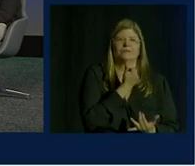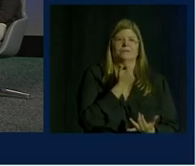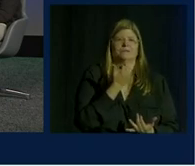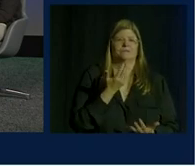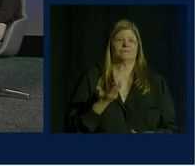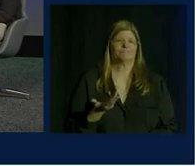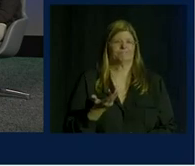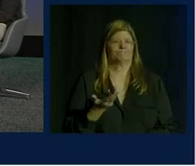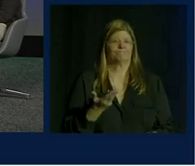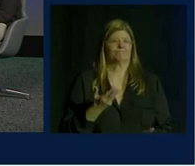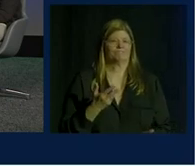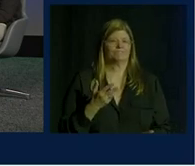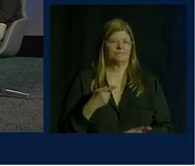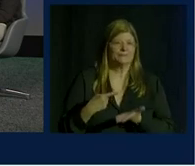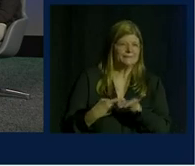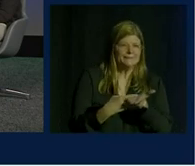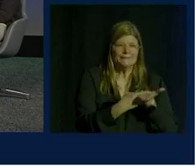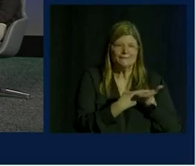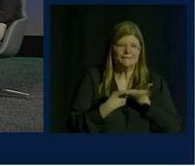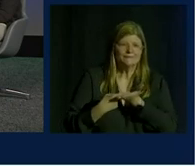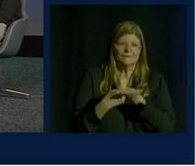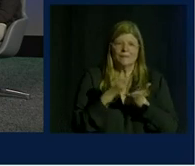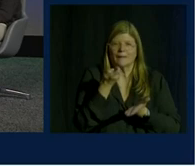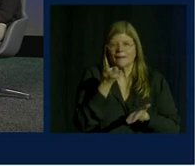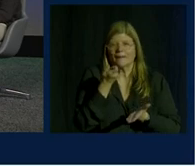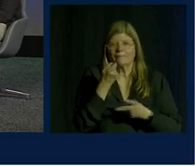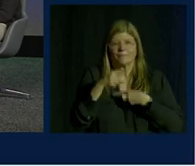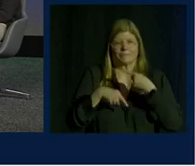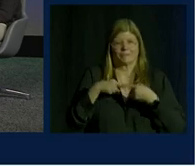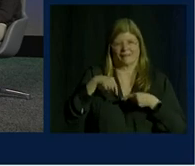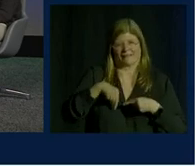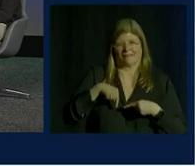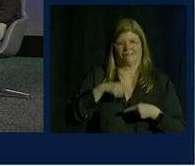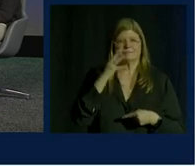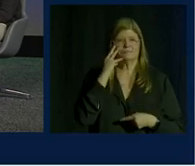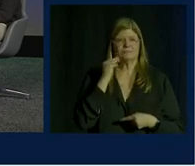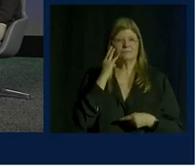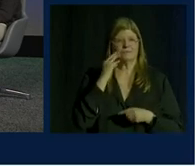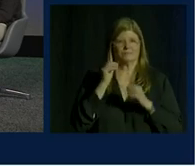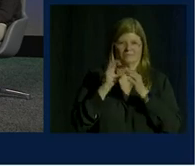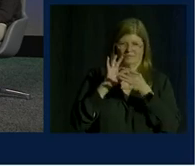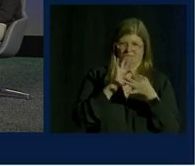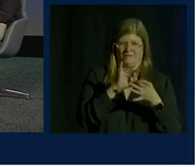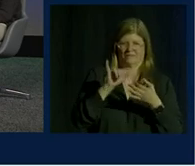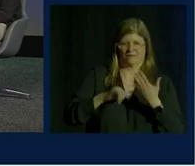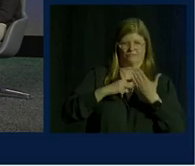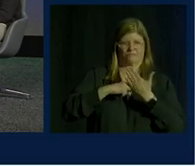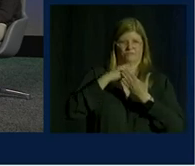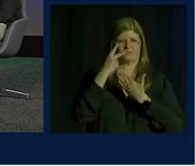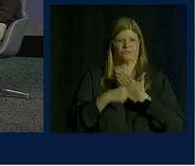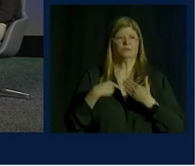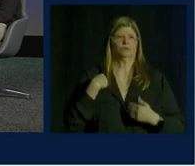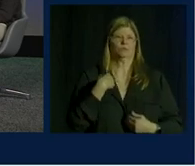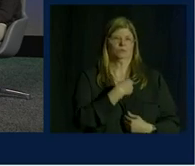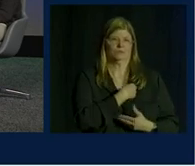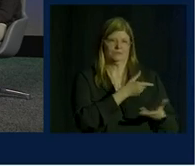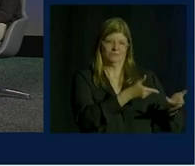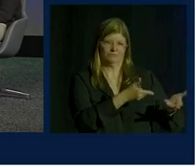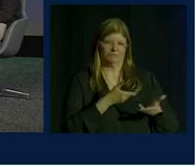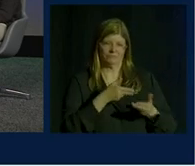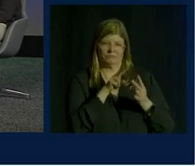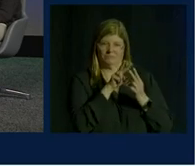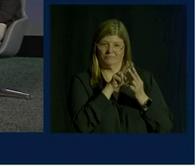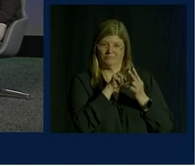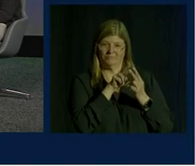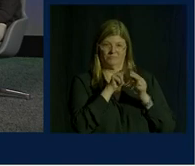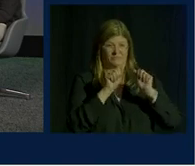bit about this experience, this pilot that we introduced. And so both of you, either one of you can start first, talk a